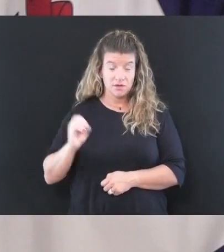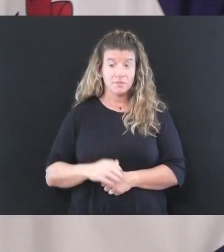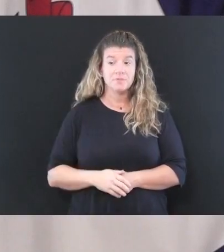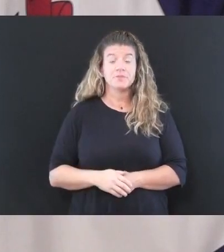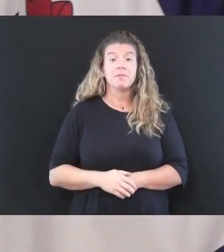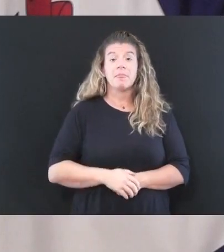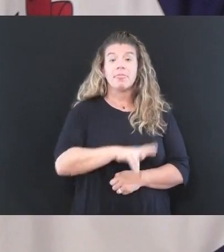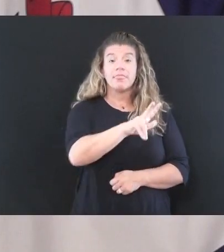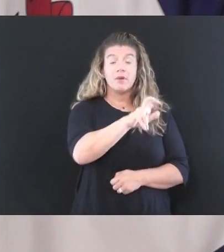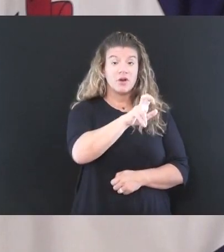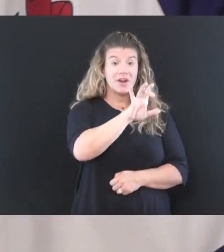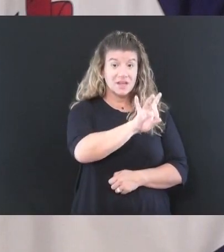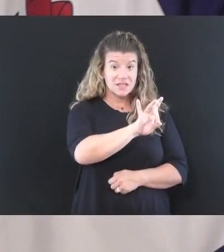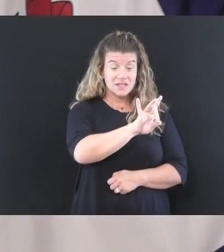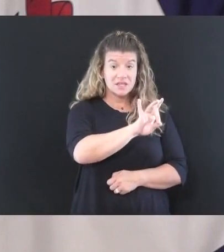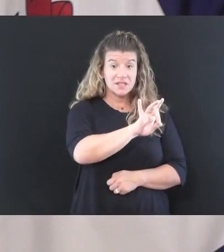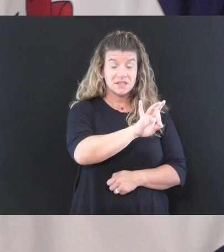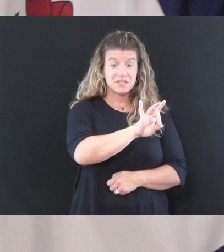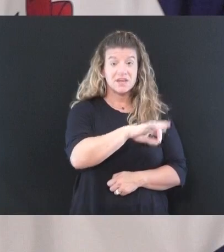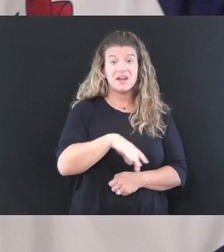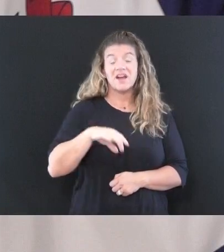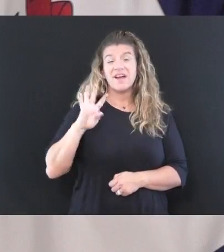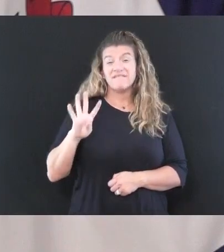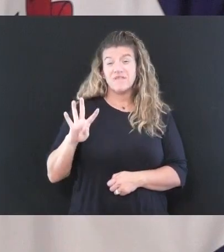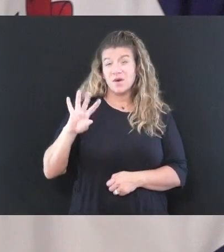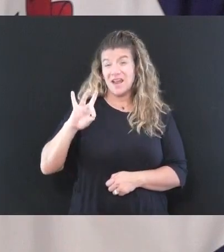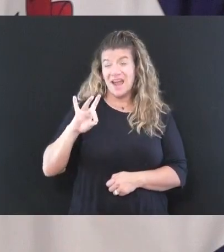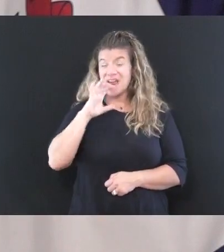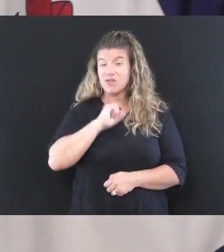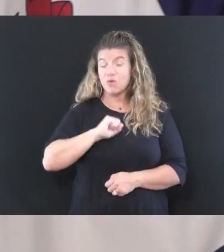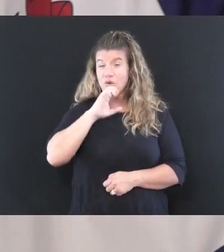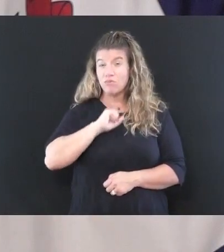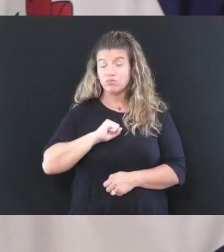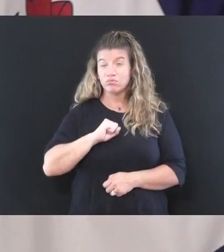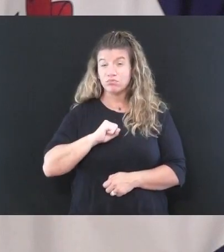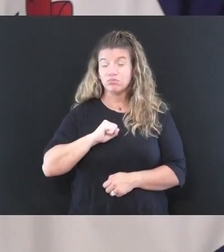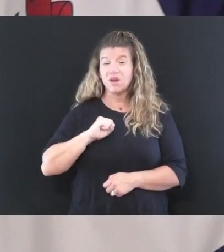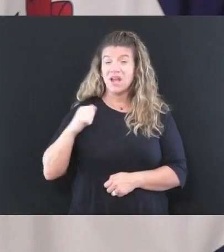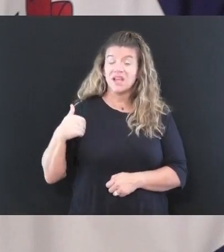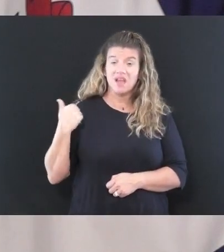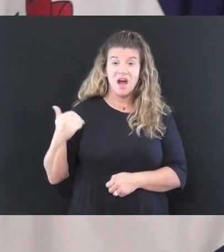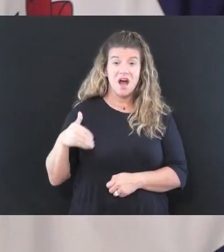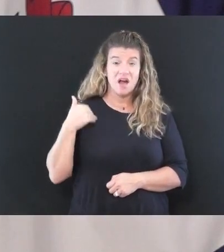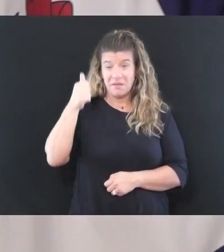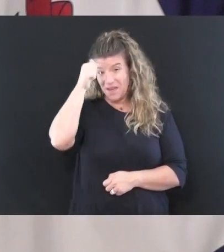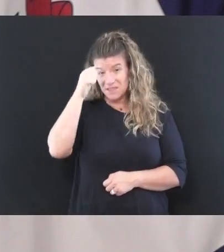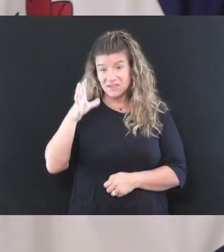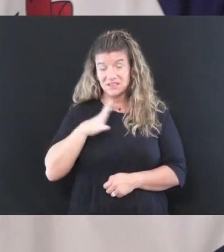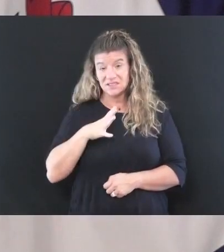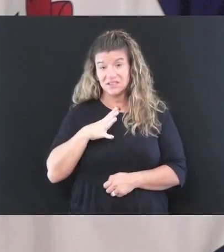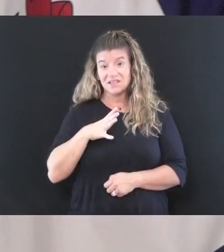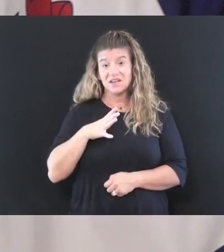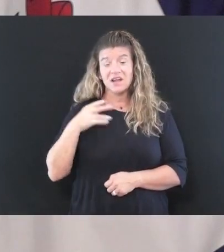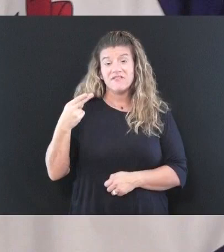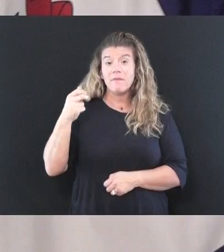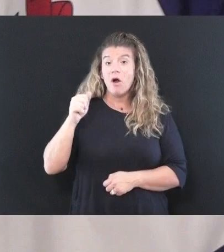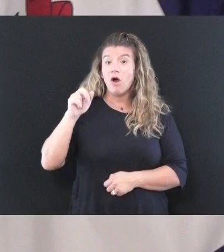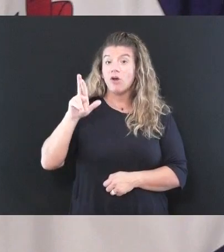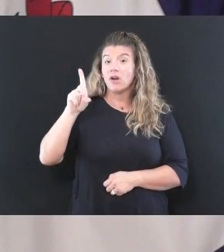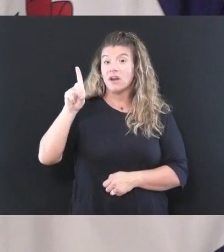Our 308th death, a 48-year-old young man from Hardy